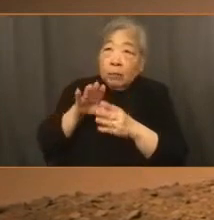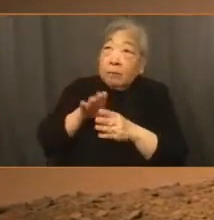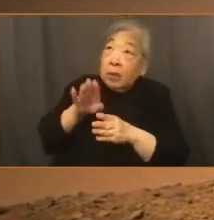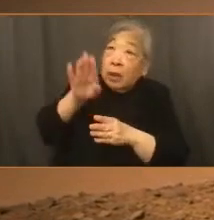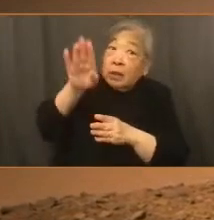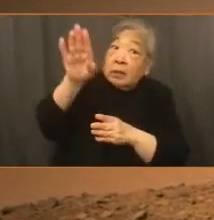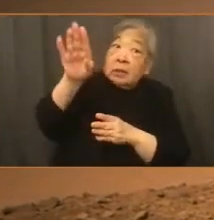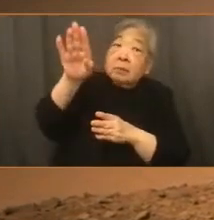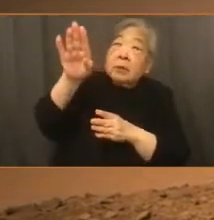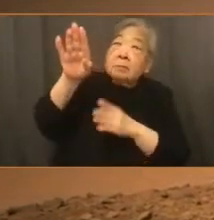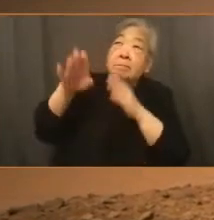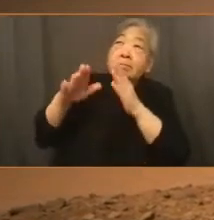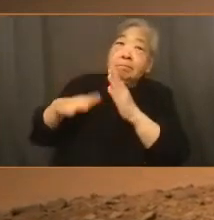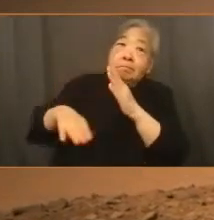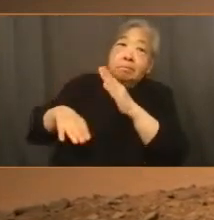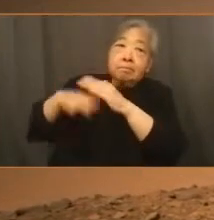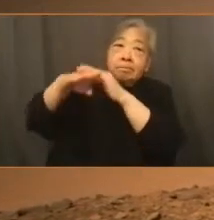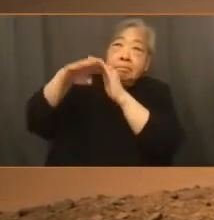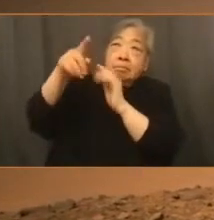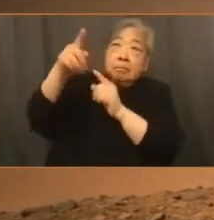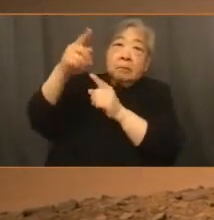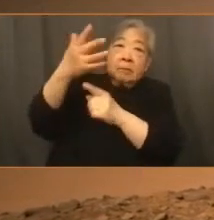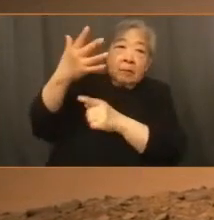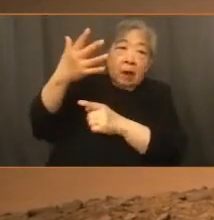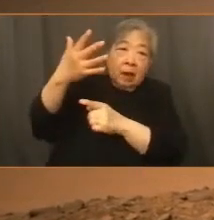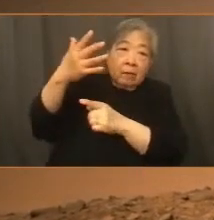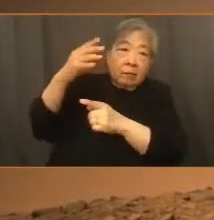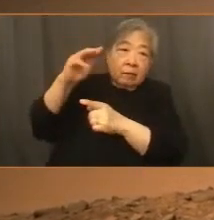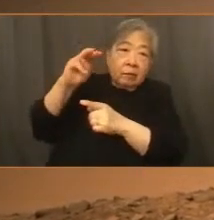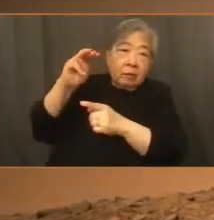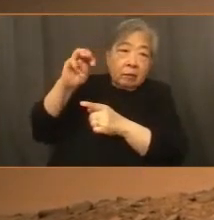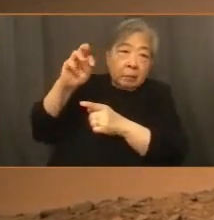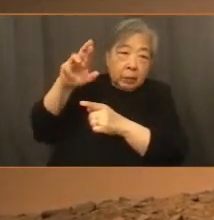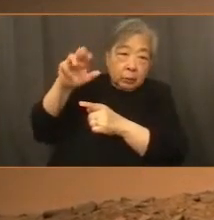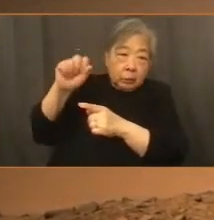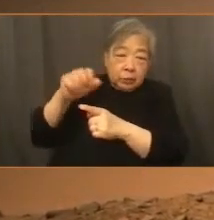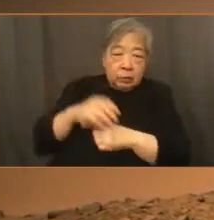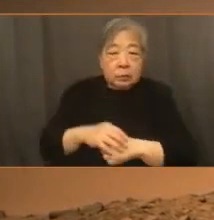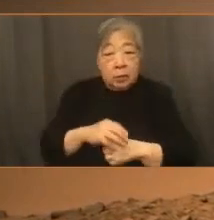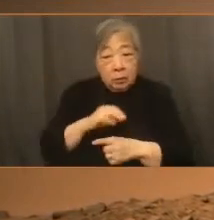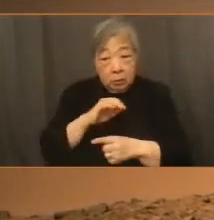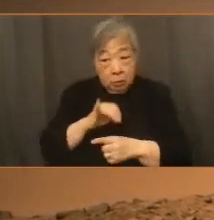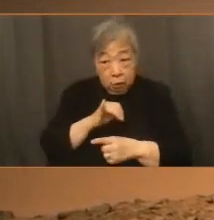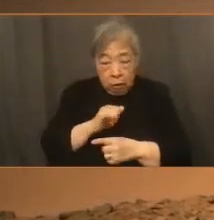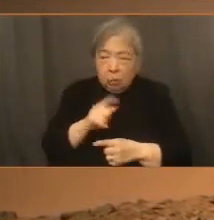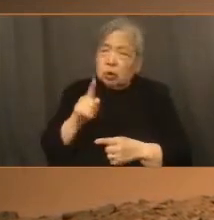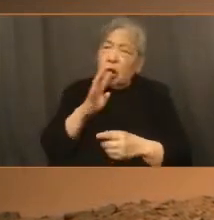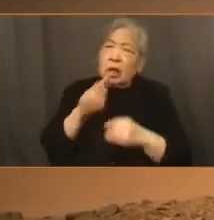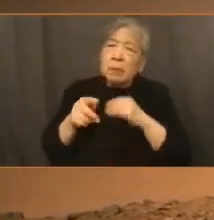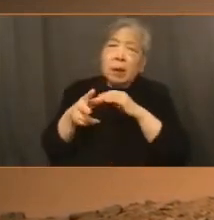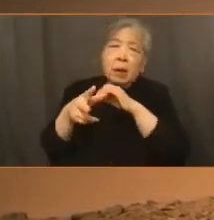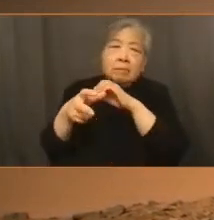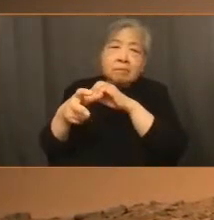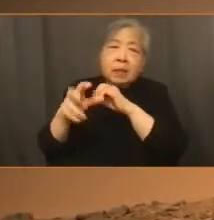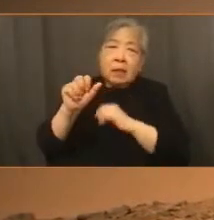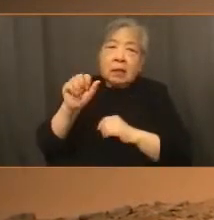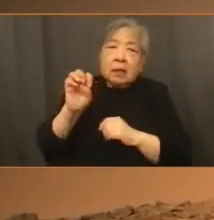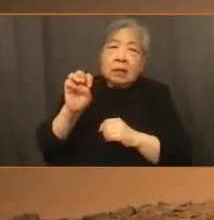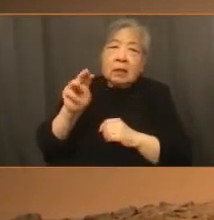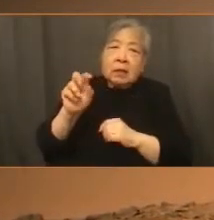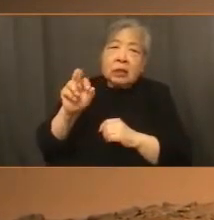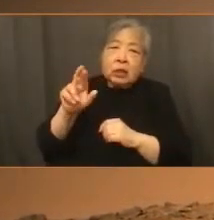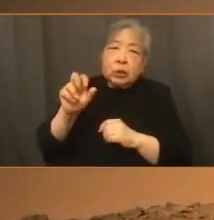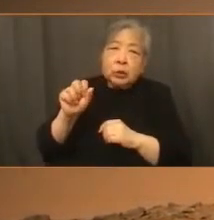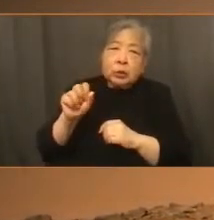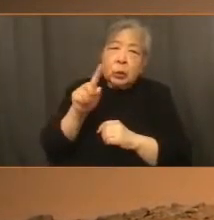Yeah, okay. So let's see. Oh, speaking of, you were talking about sensor, but here's a question about energy. So Randonaut